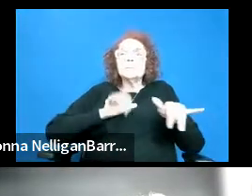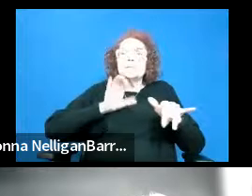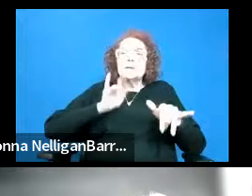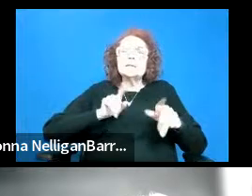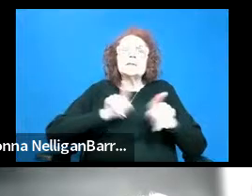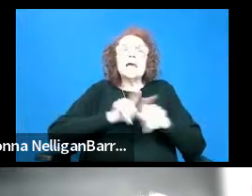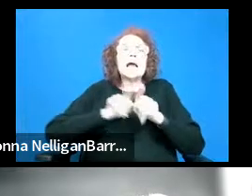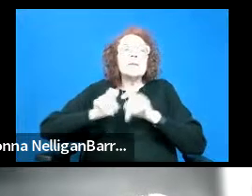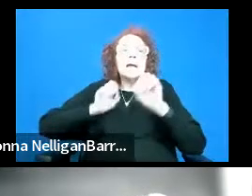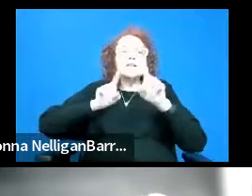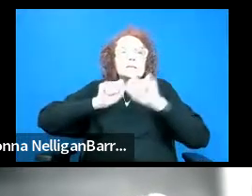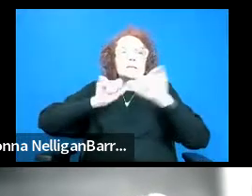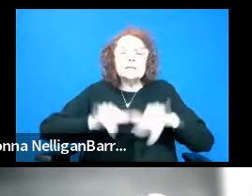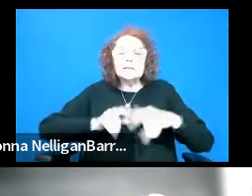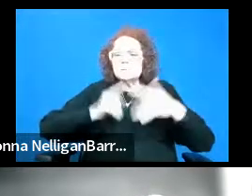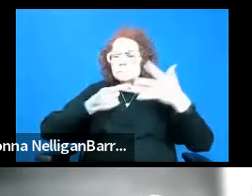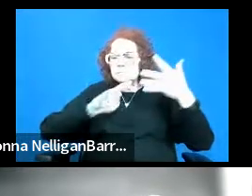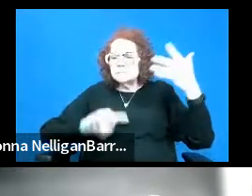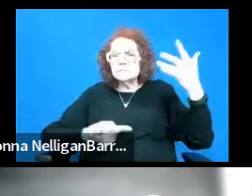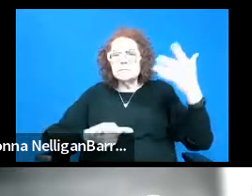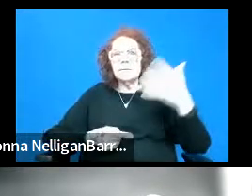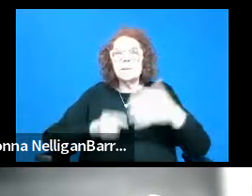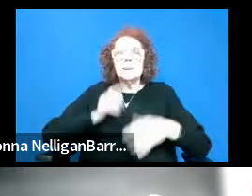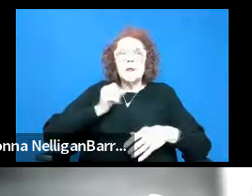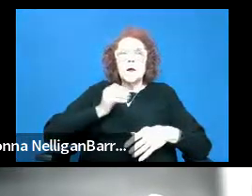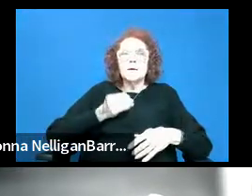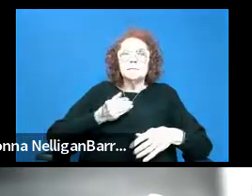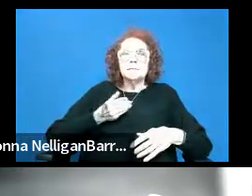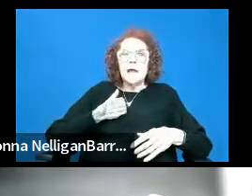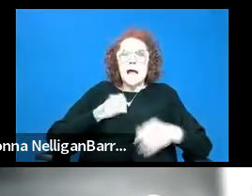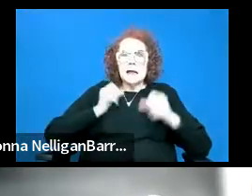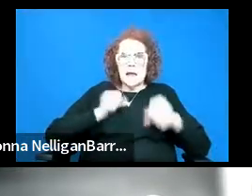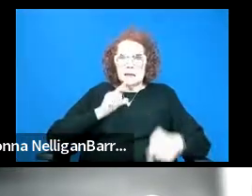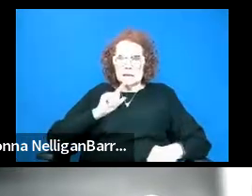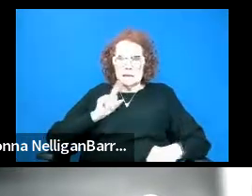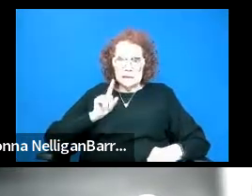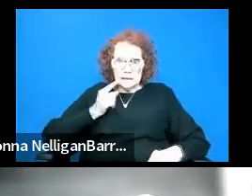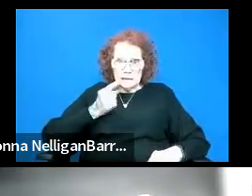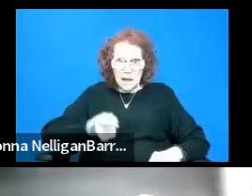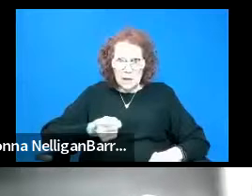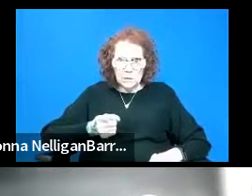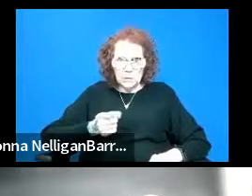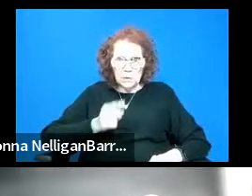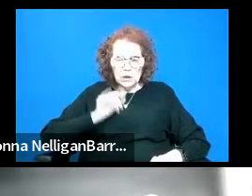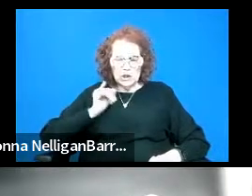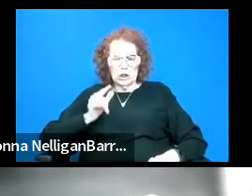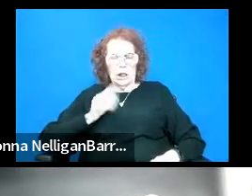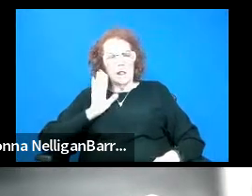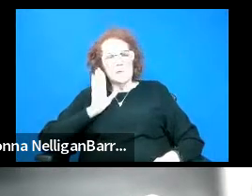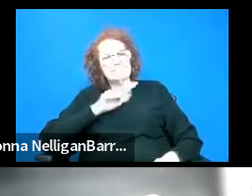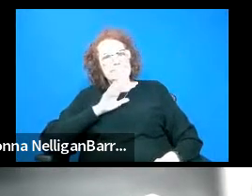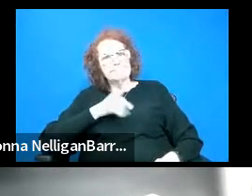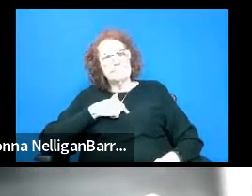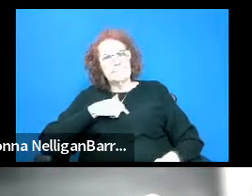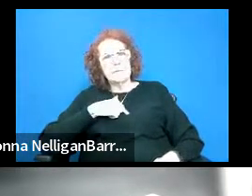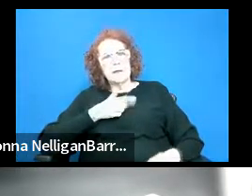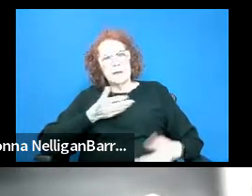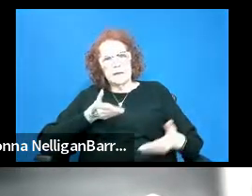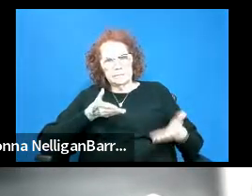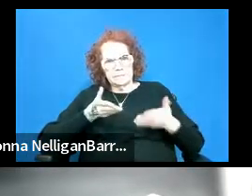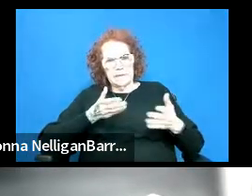I can answer that if that's all right. Yes. We have a couple of things we're doing. The first is